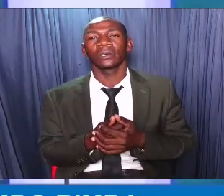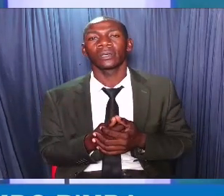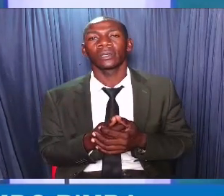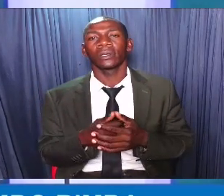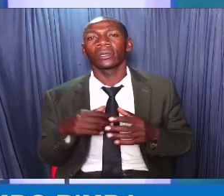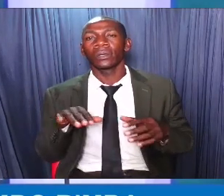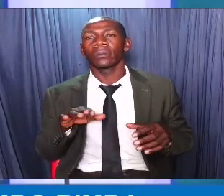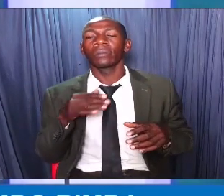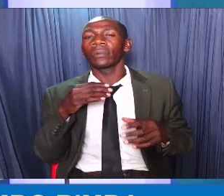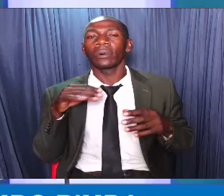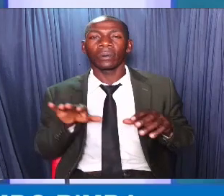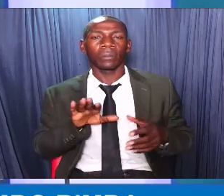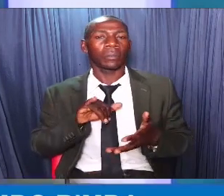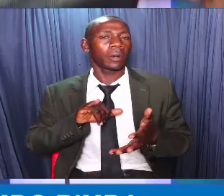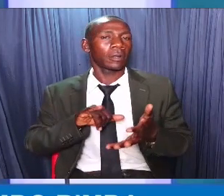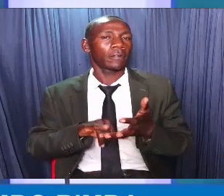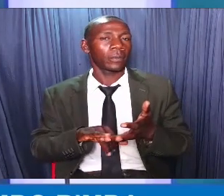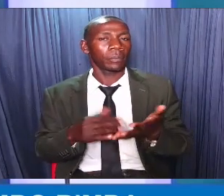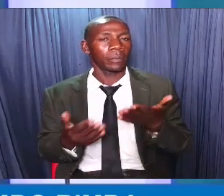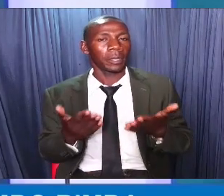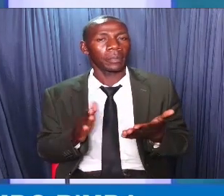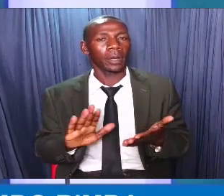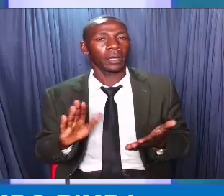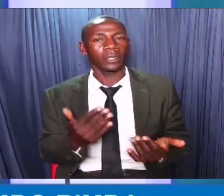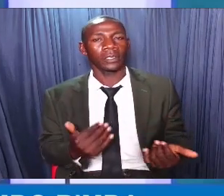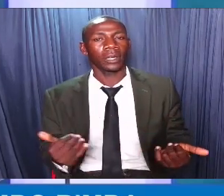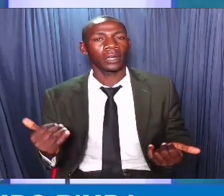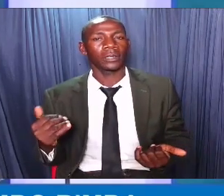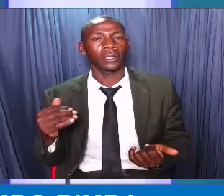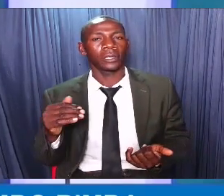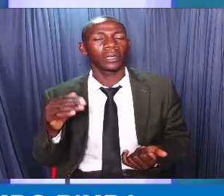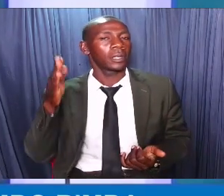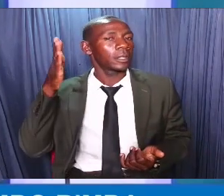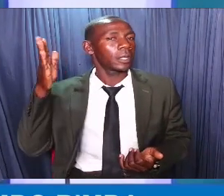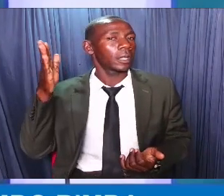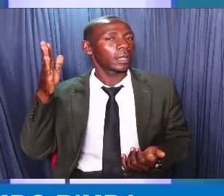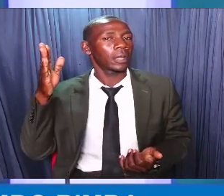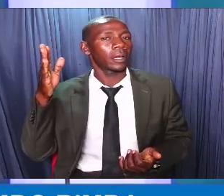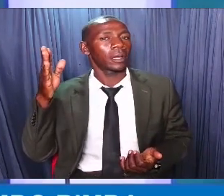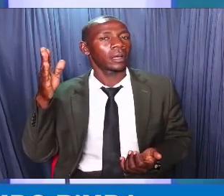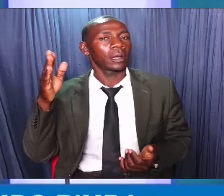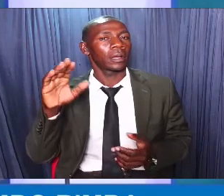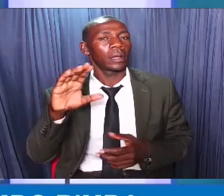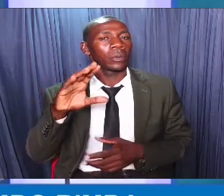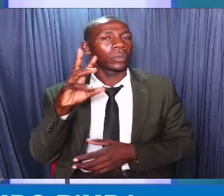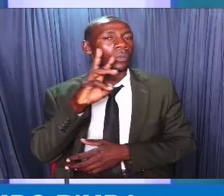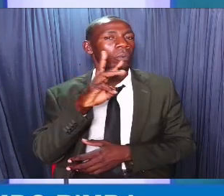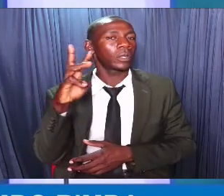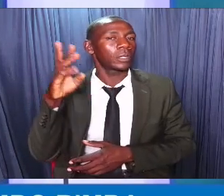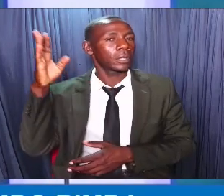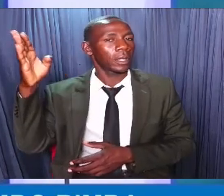mkewe vile, sijui ni mwanawe. I don't know his wife or his daughter. Huko bara huko. Very fine up country. Akasema. He said,